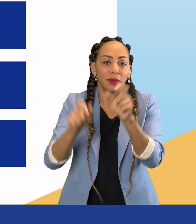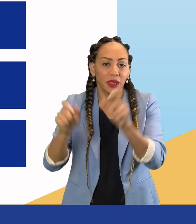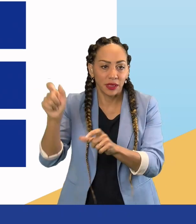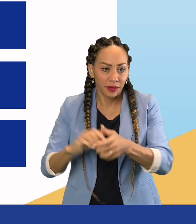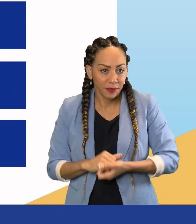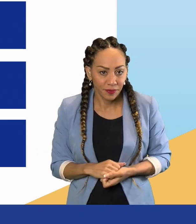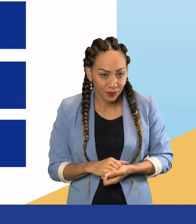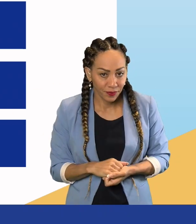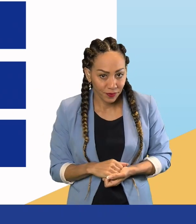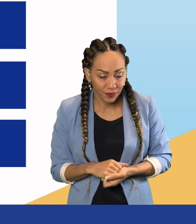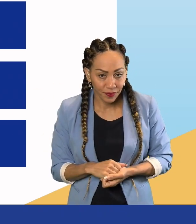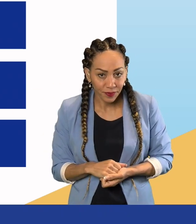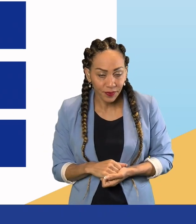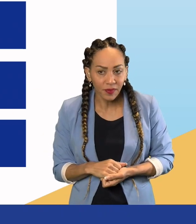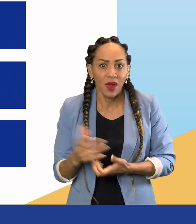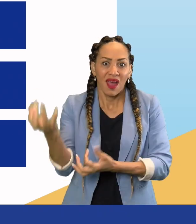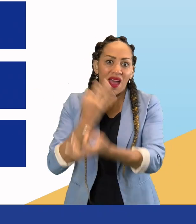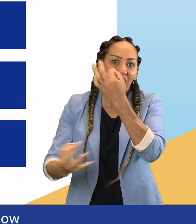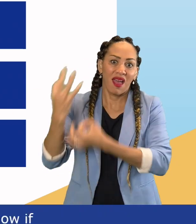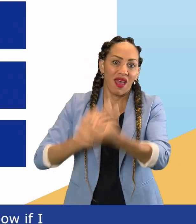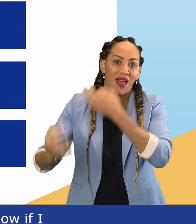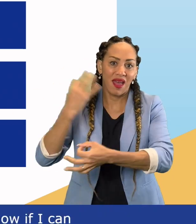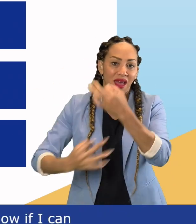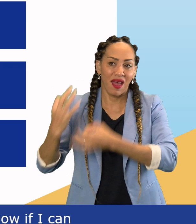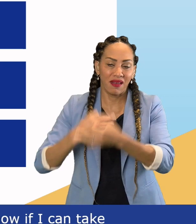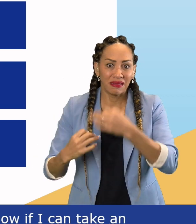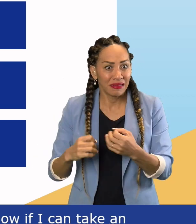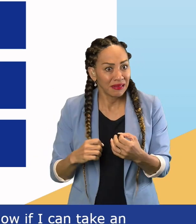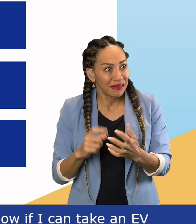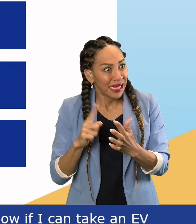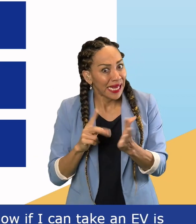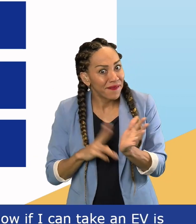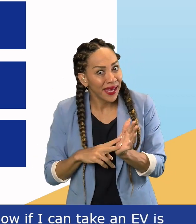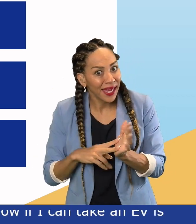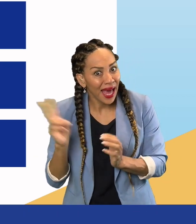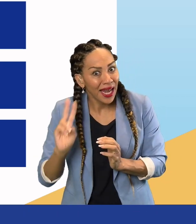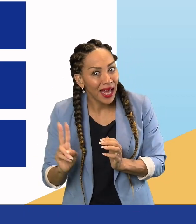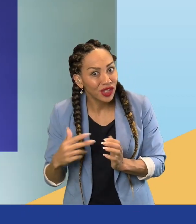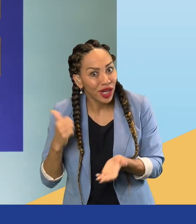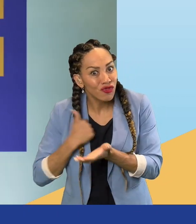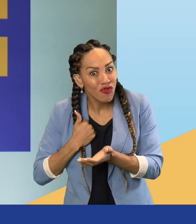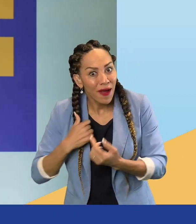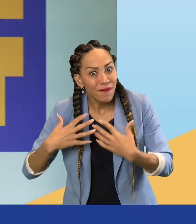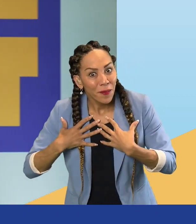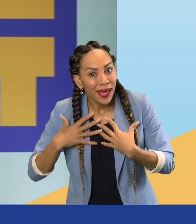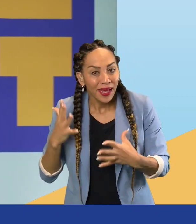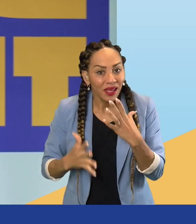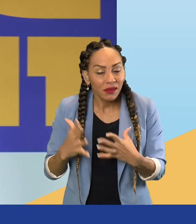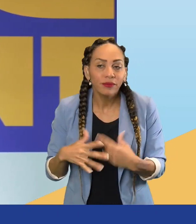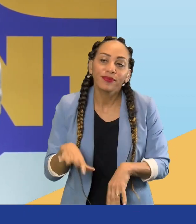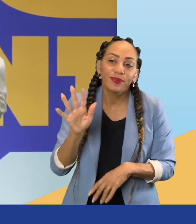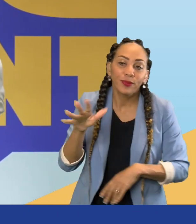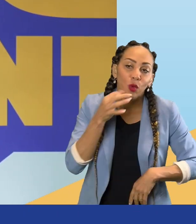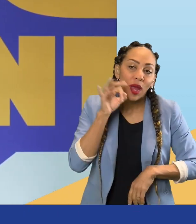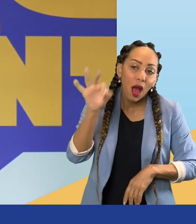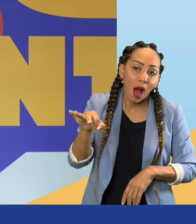on the scheme right for me? Well, the first question I ask everyone is, could you charge your car at home? Because we do include a home charger